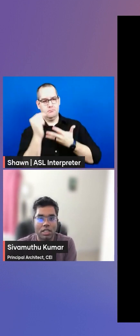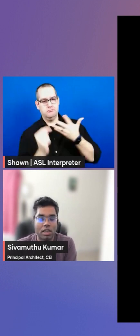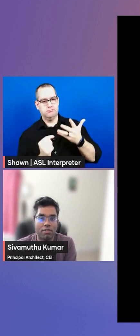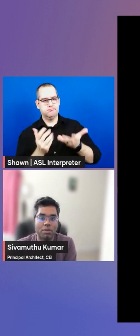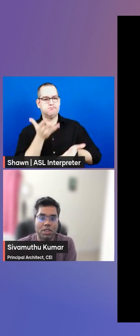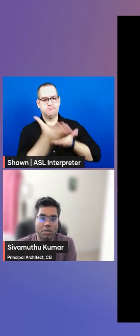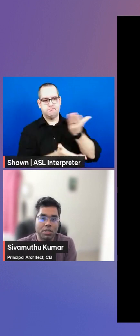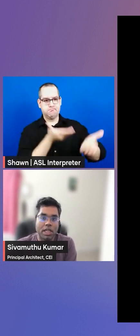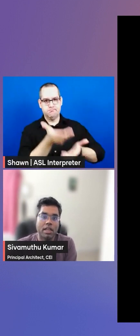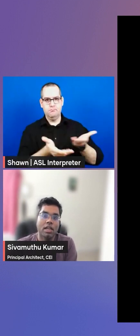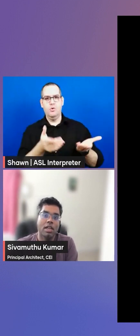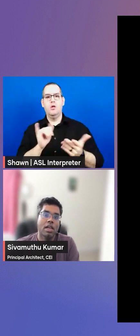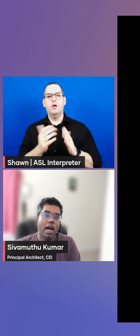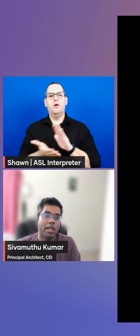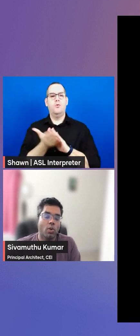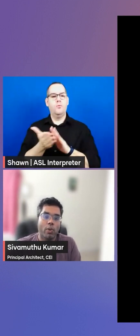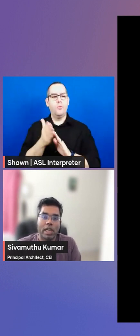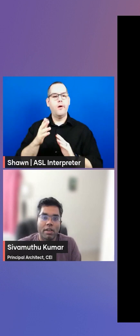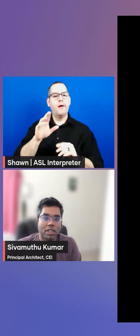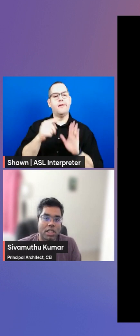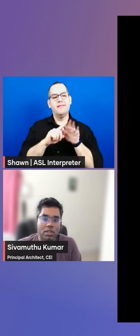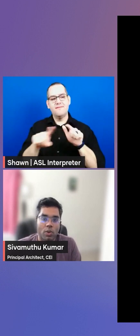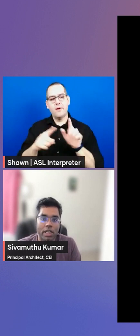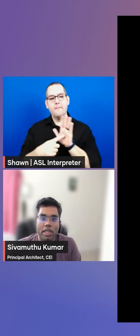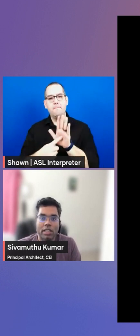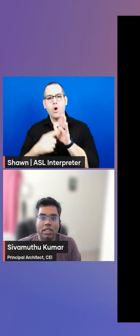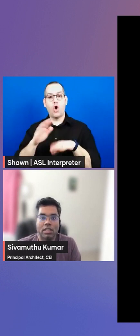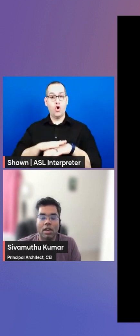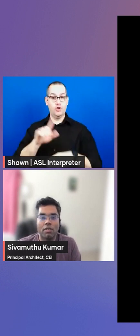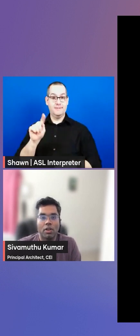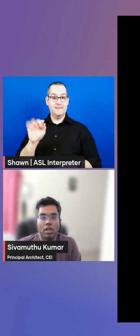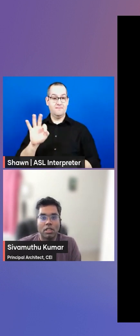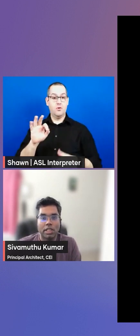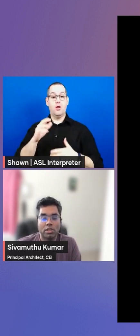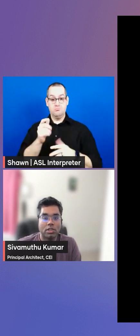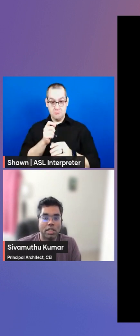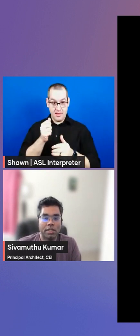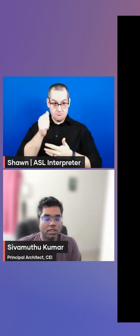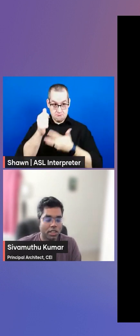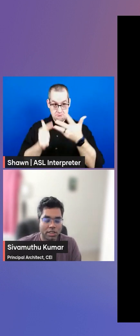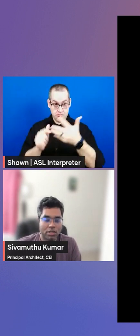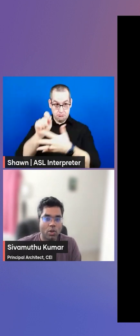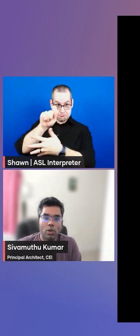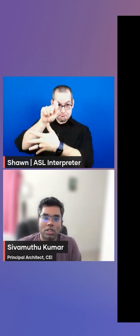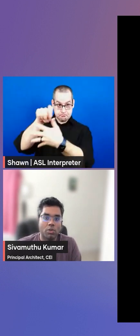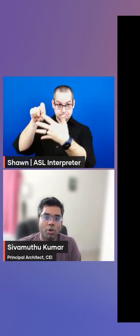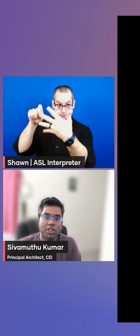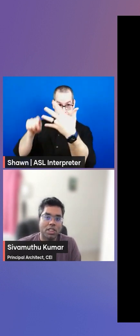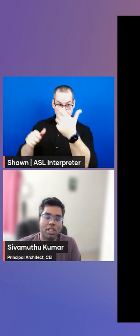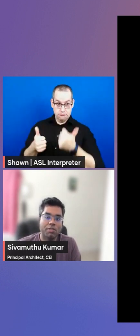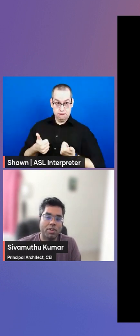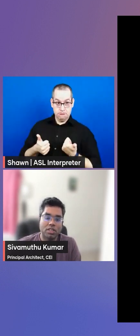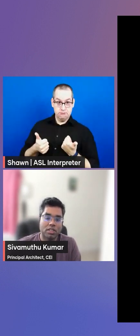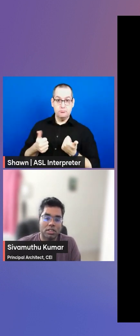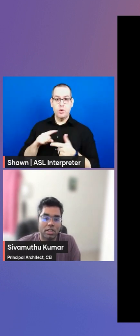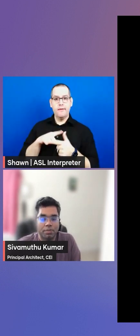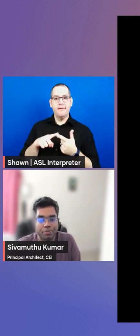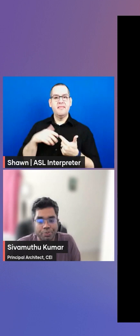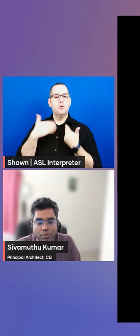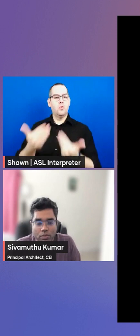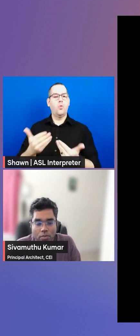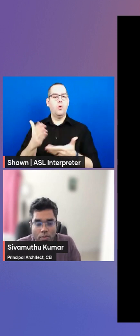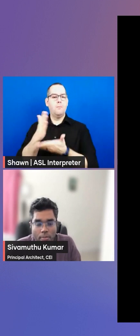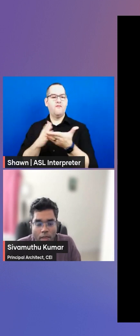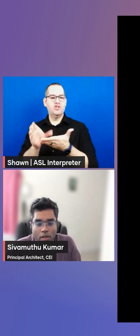modules, or run the Terraform script there. And while everything is okay, then it just goes and provision the infrastructure